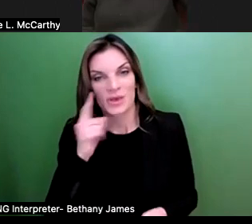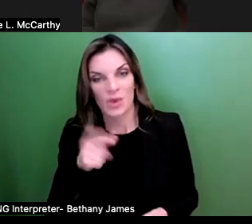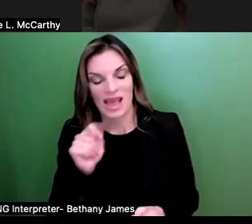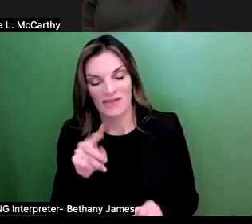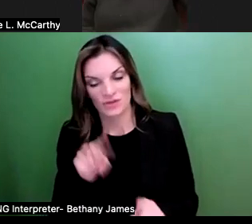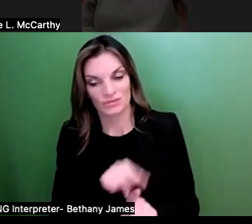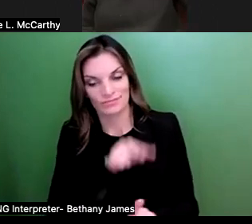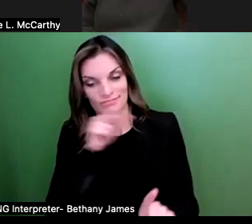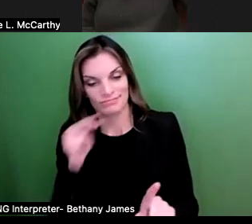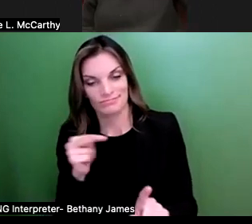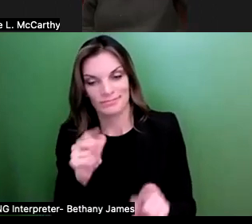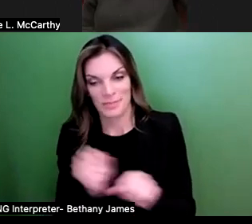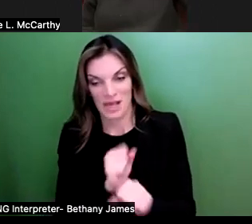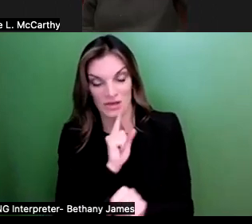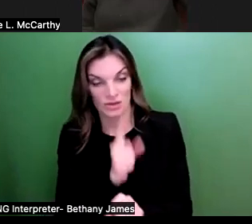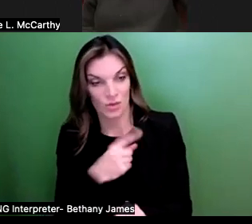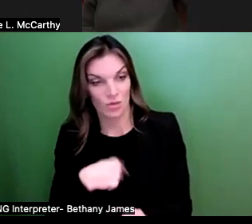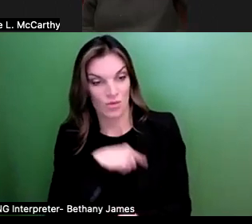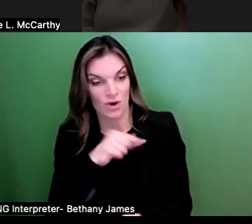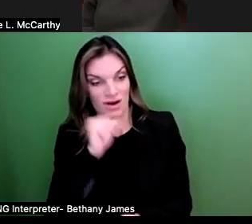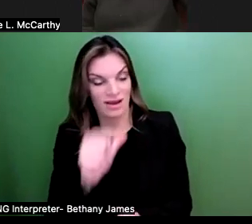think what we need to make sure is that we're not